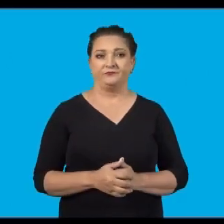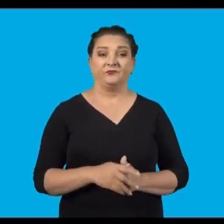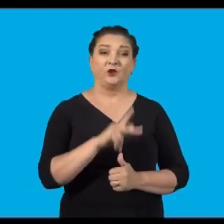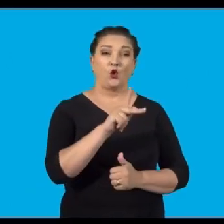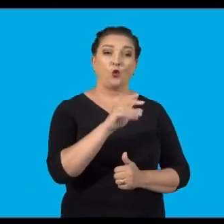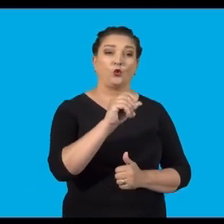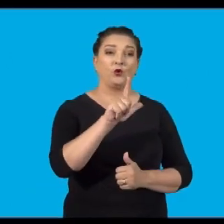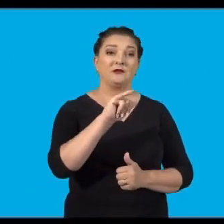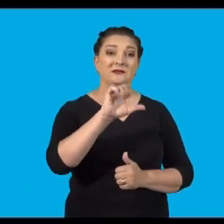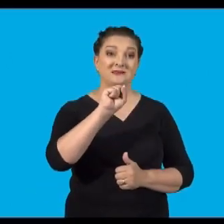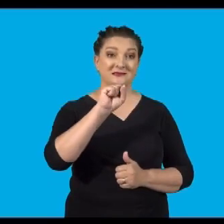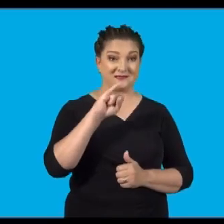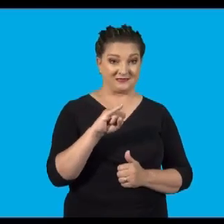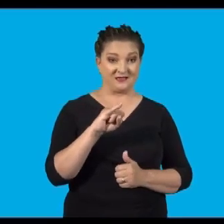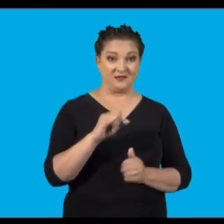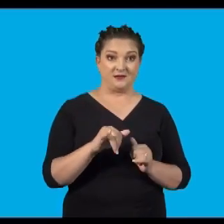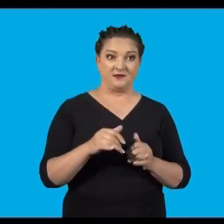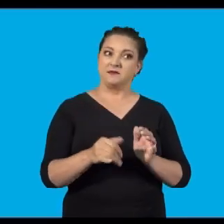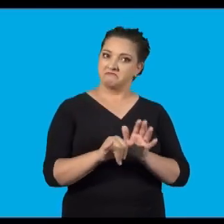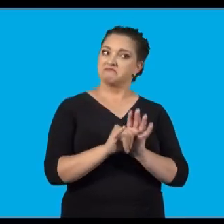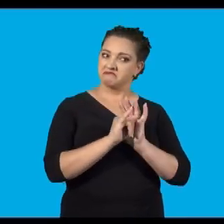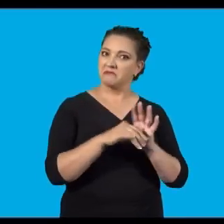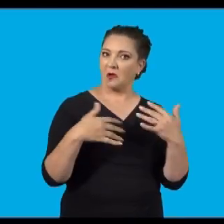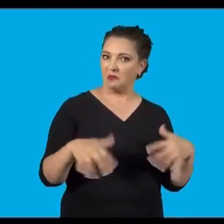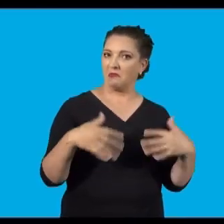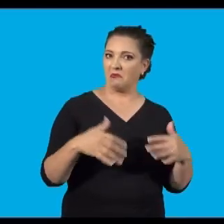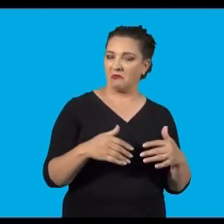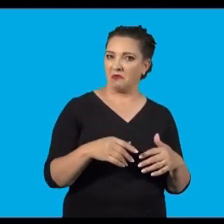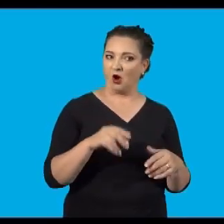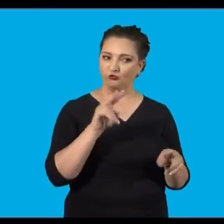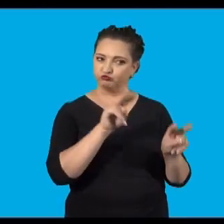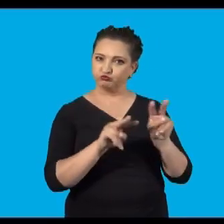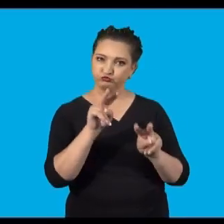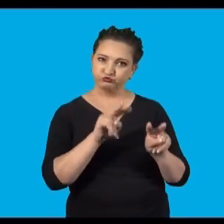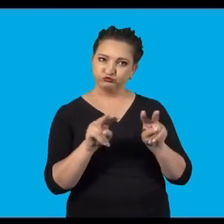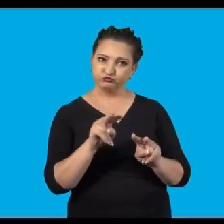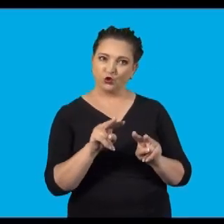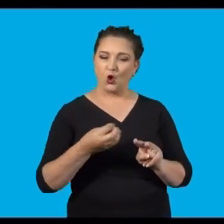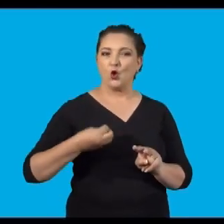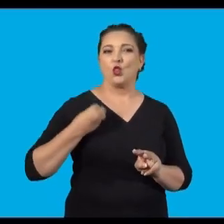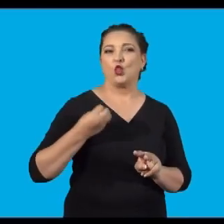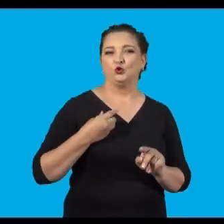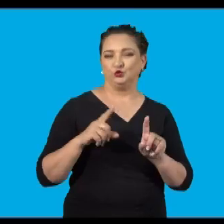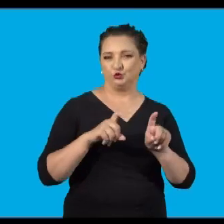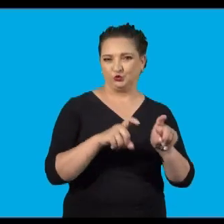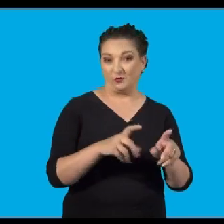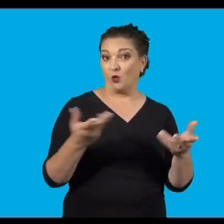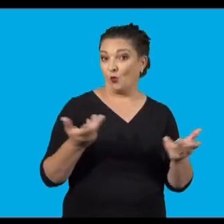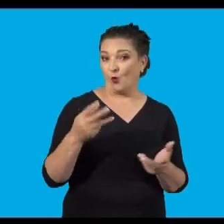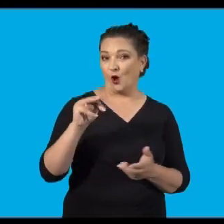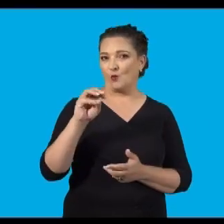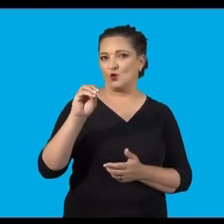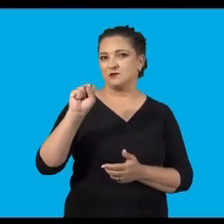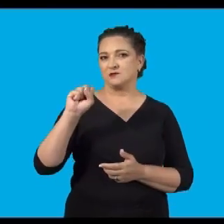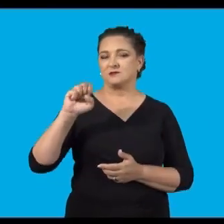So, Khulisi impressed the scouts at the youth tournament in Mossel Bay. Now, in our response, we